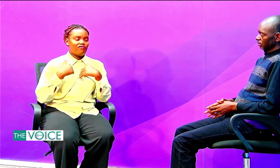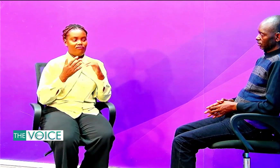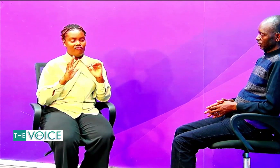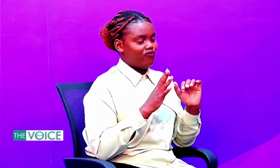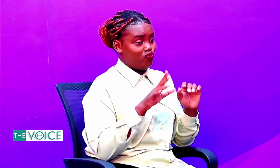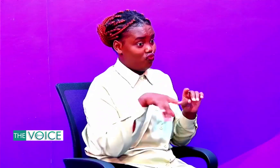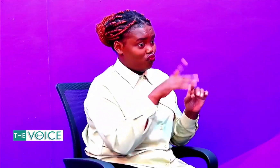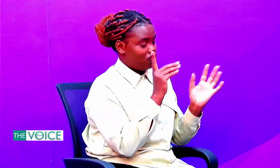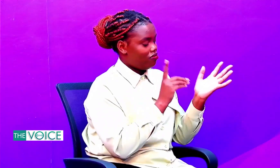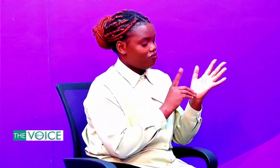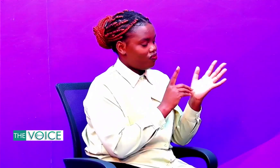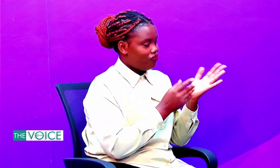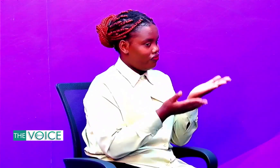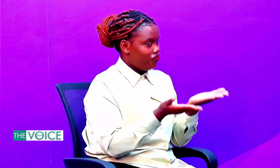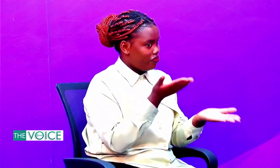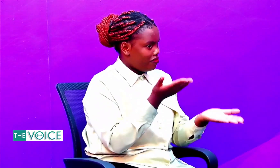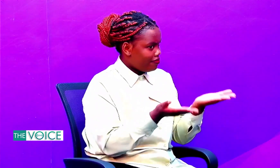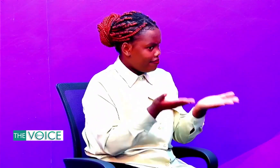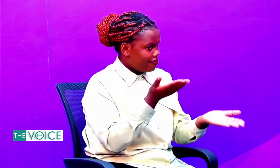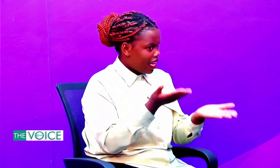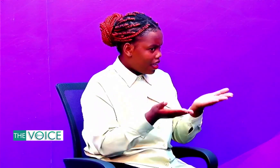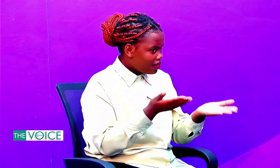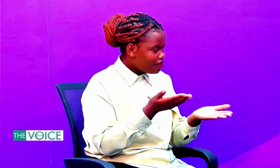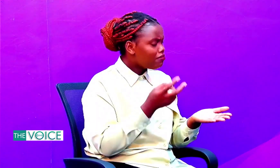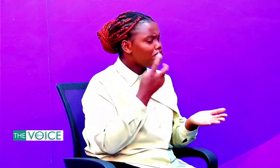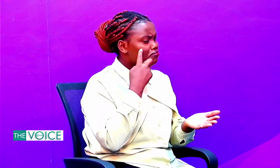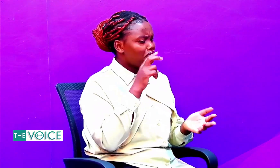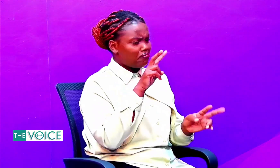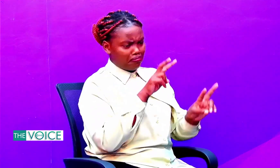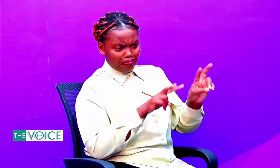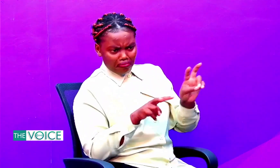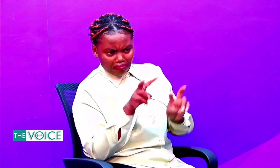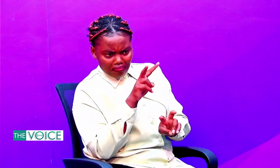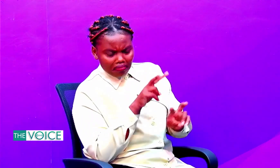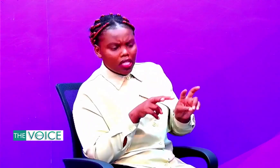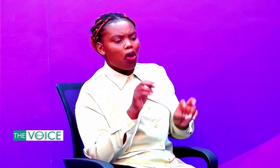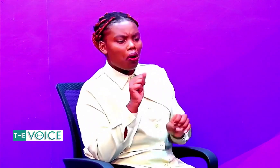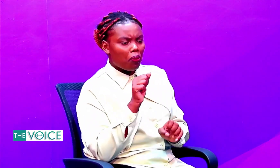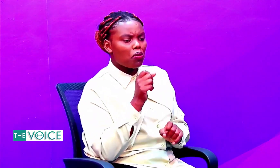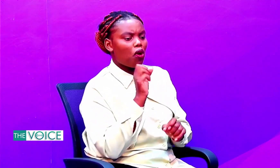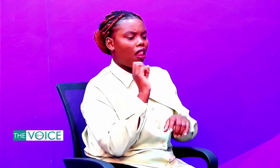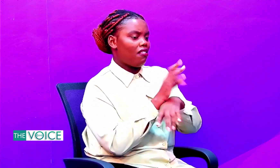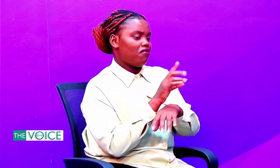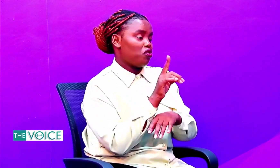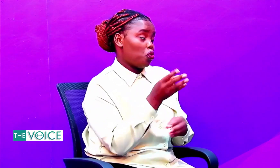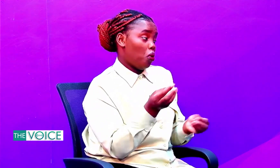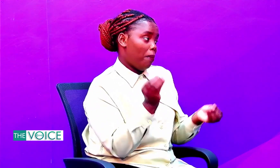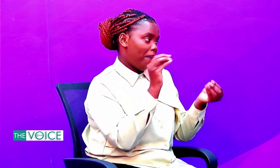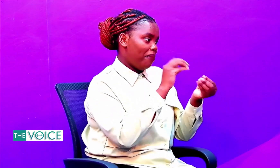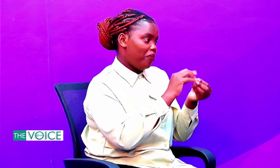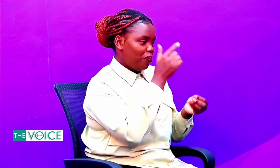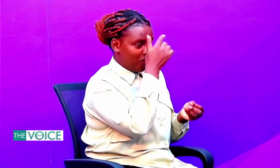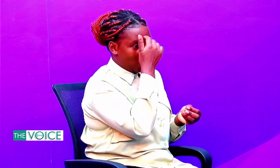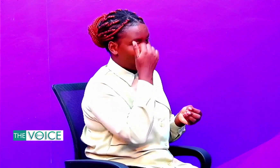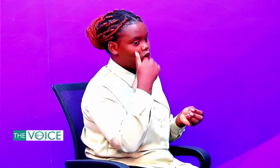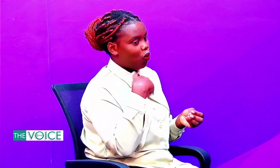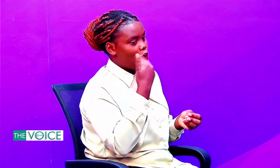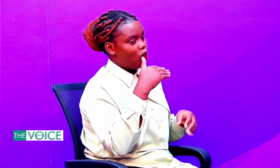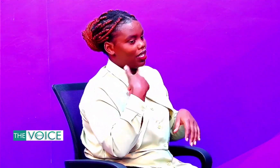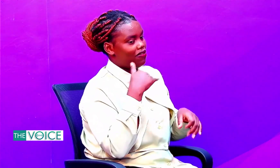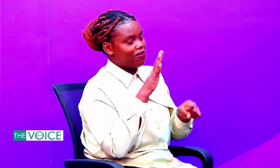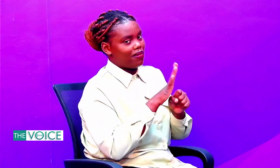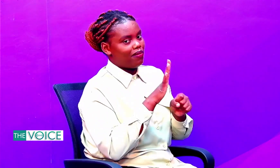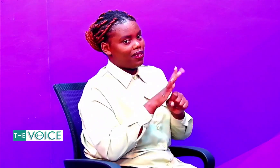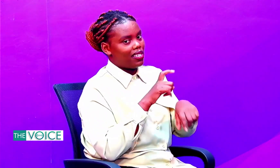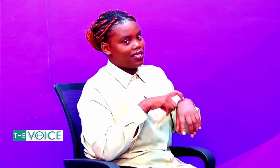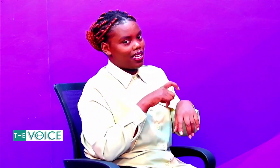about epilepsy is kind of changing. You have to go to the doctor, and the doctor has to do his or her assessment